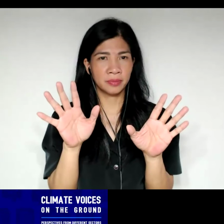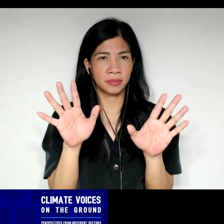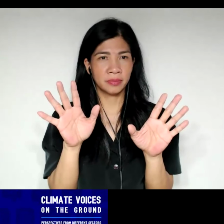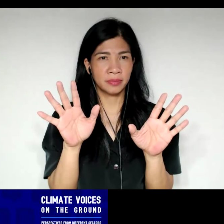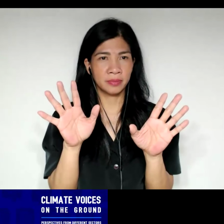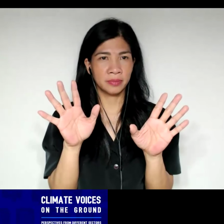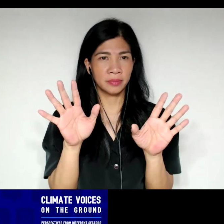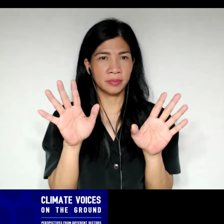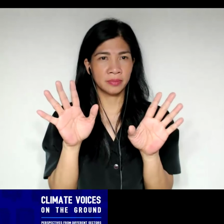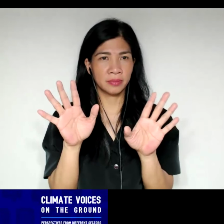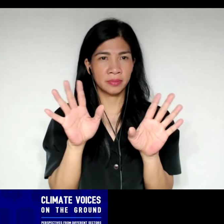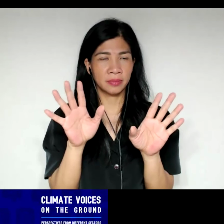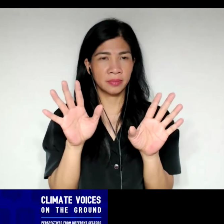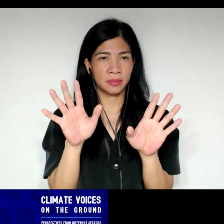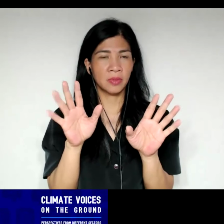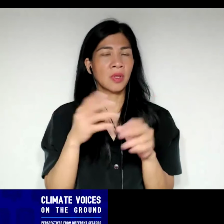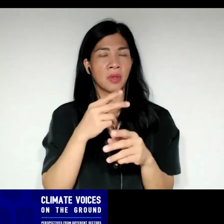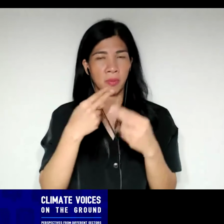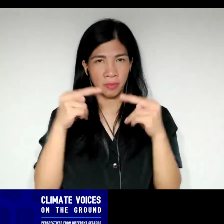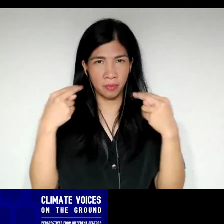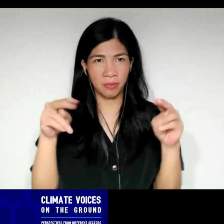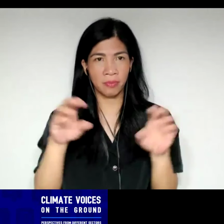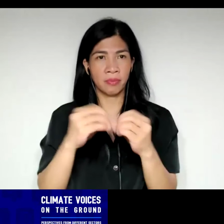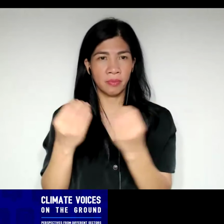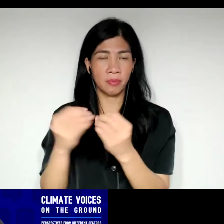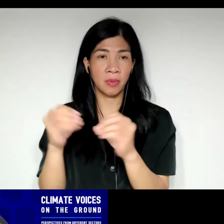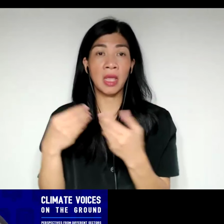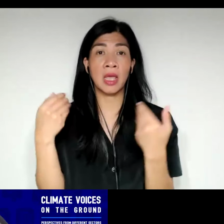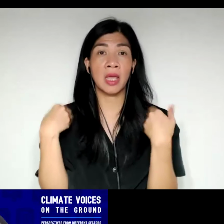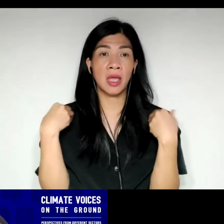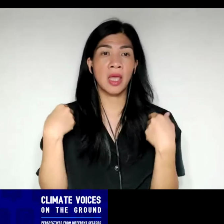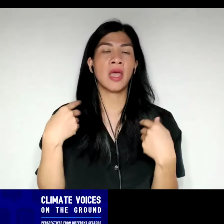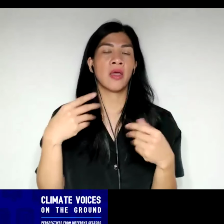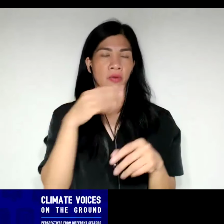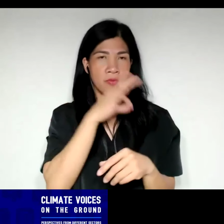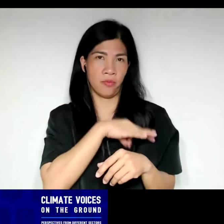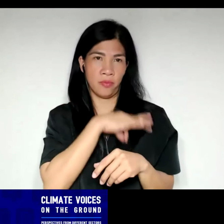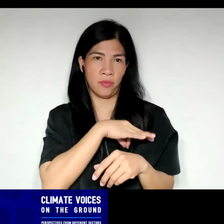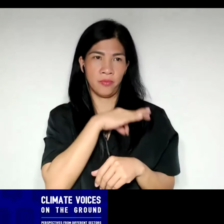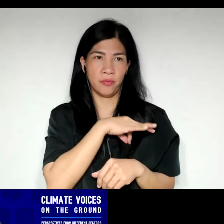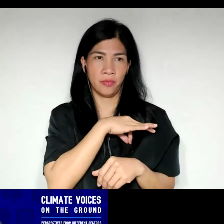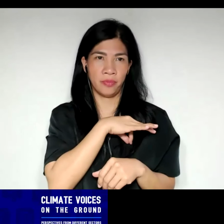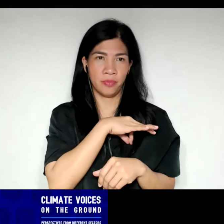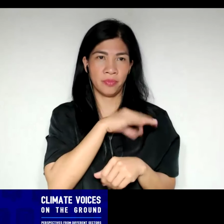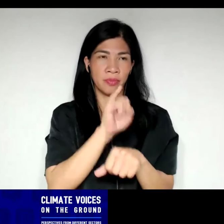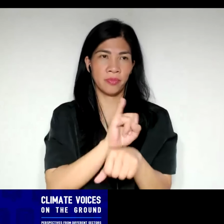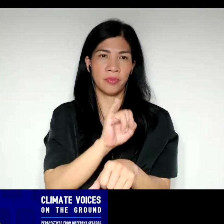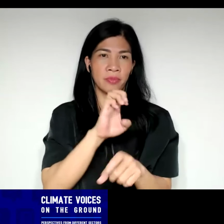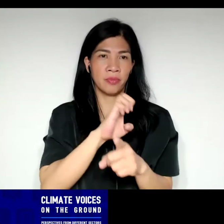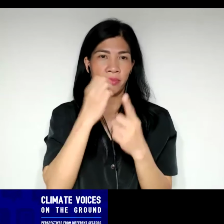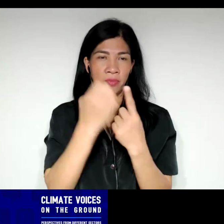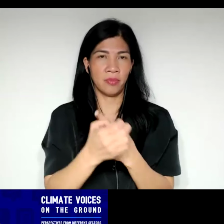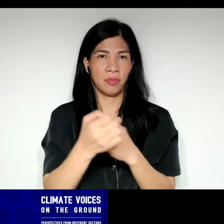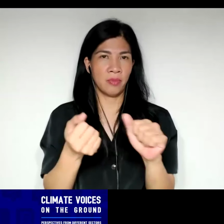news organizations and other sites have been publishing this. They have been profiting in this environmentally